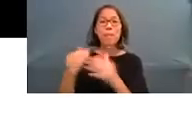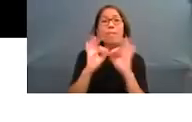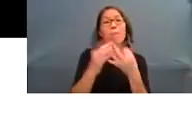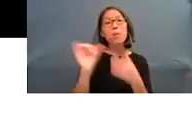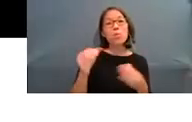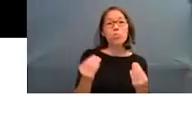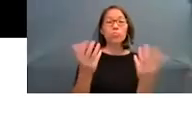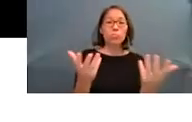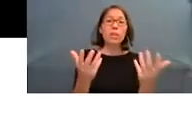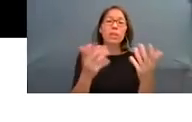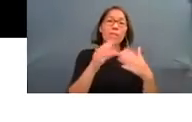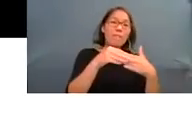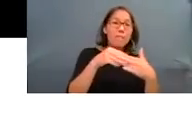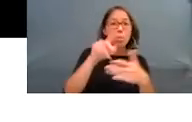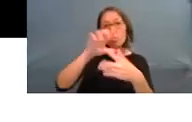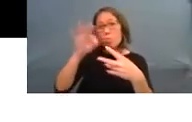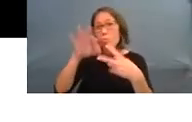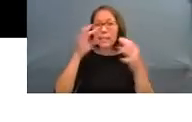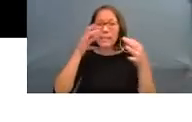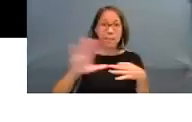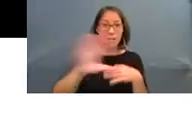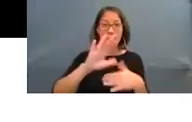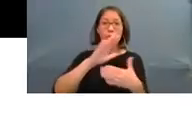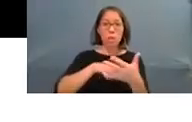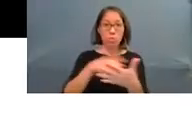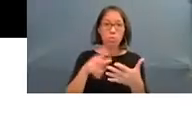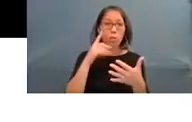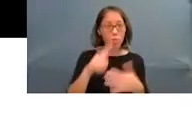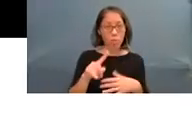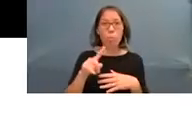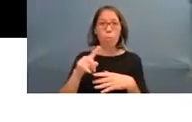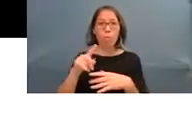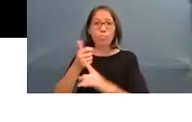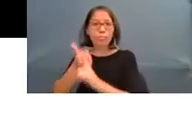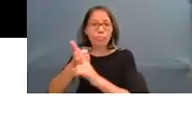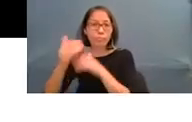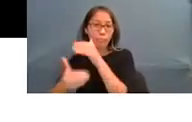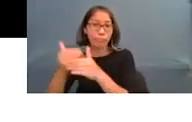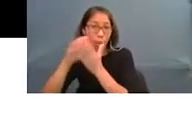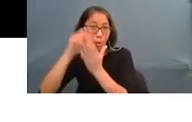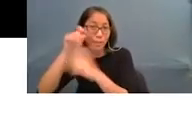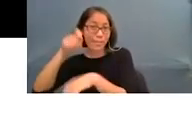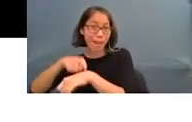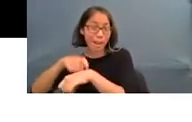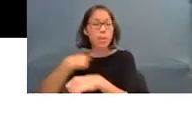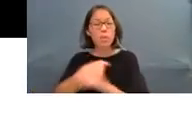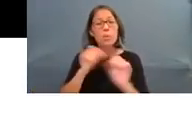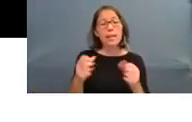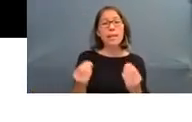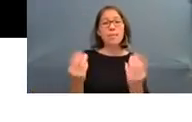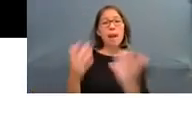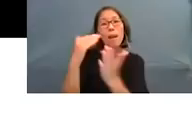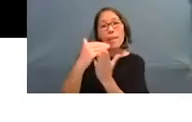and choice in determining their schedule during asynchronous learning time. So we will be able to provide